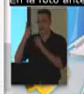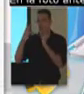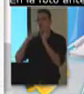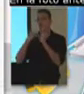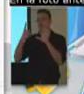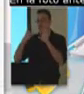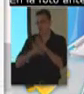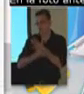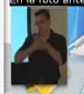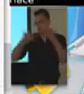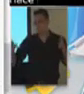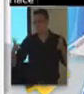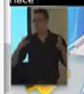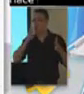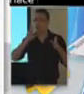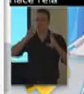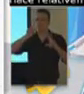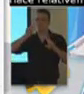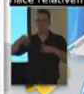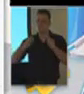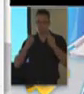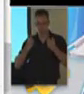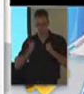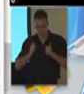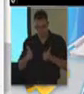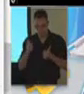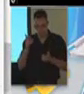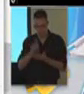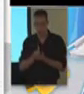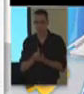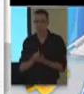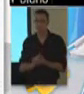was enlarged in 2006.